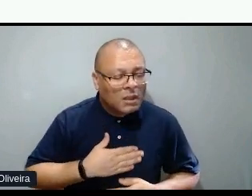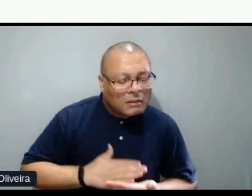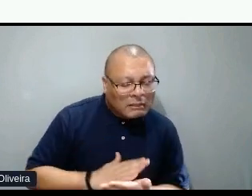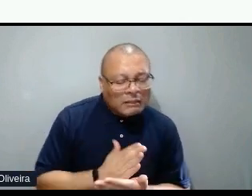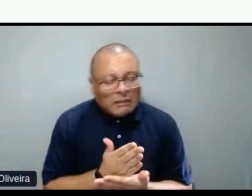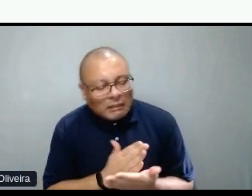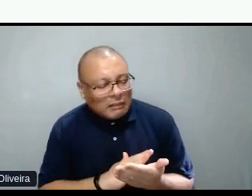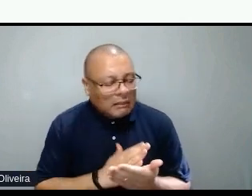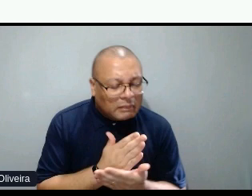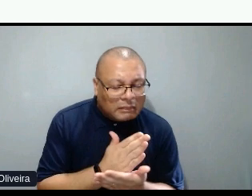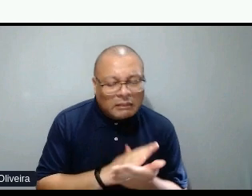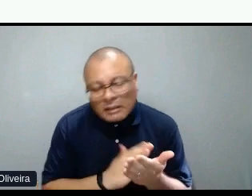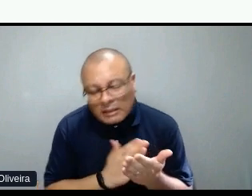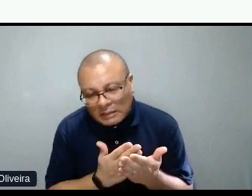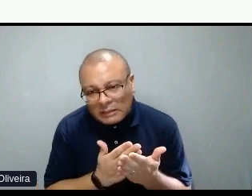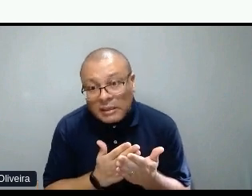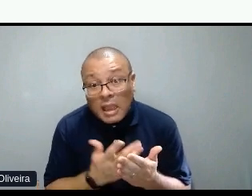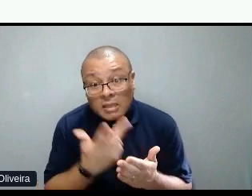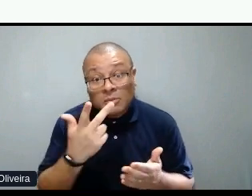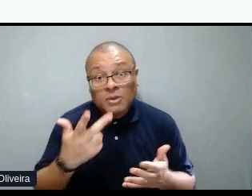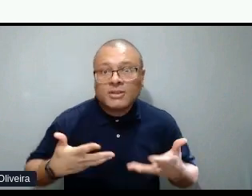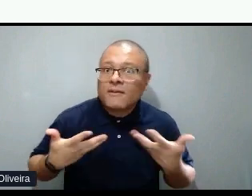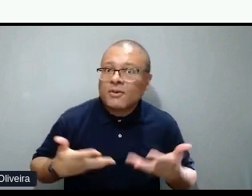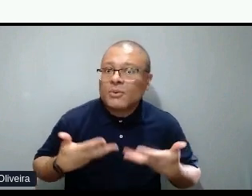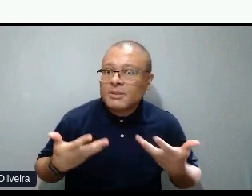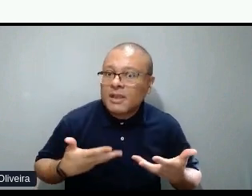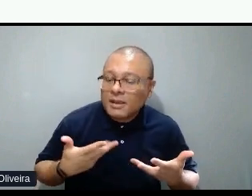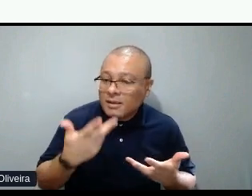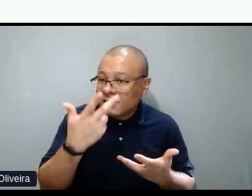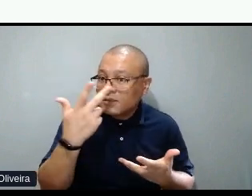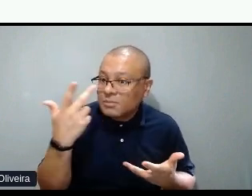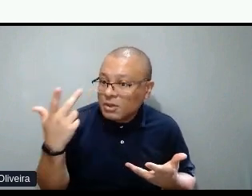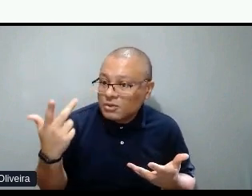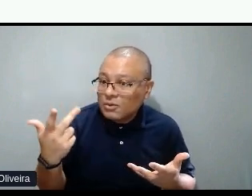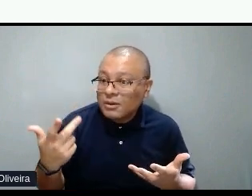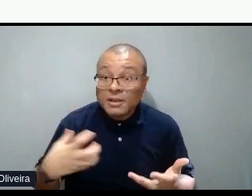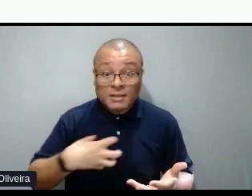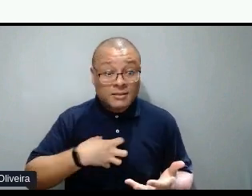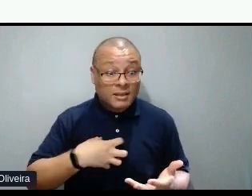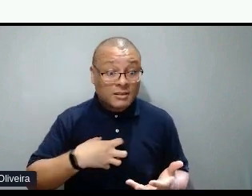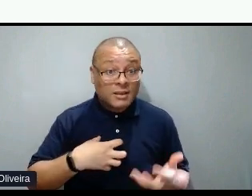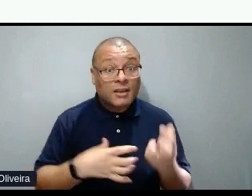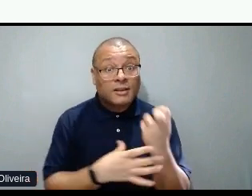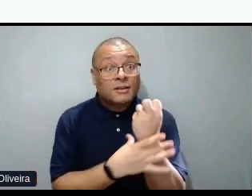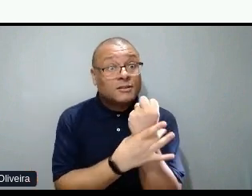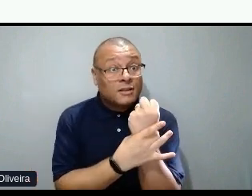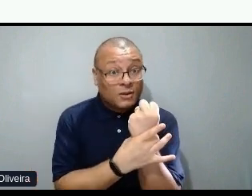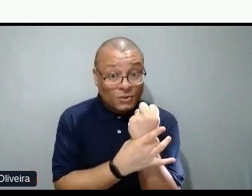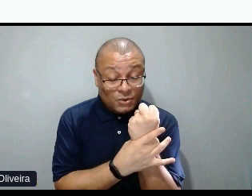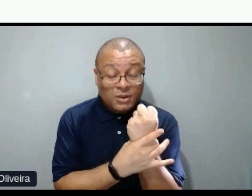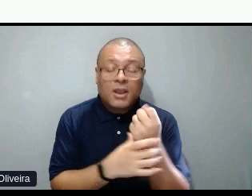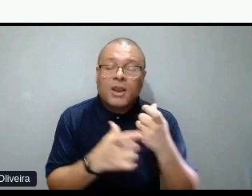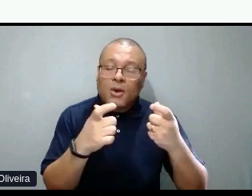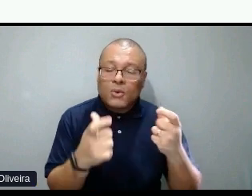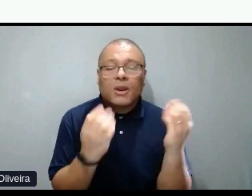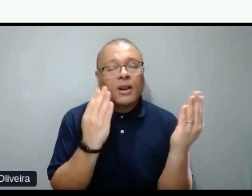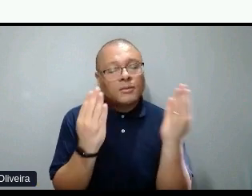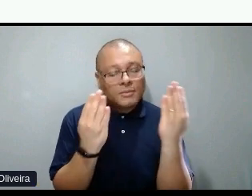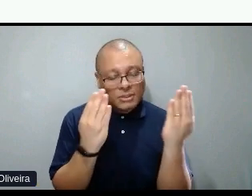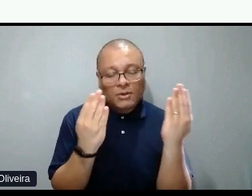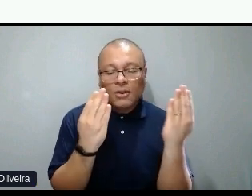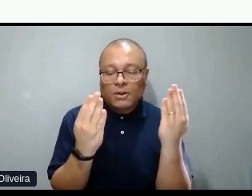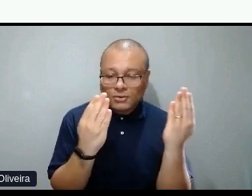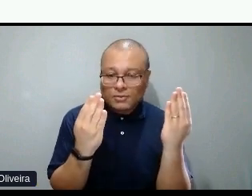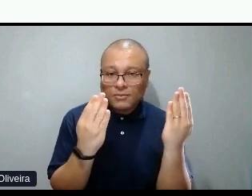difference between people having anxiety and people feeling safe is to have psychological safety.